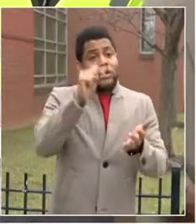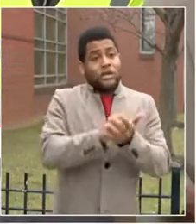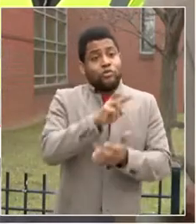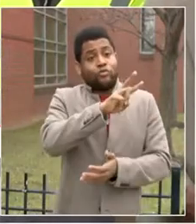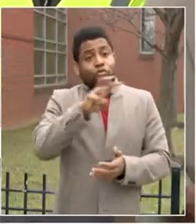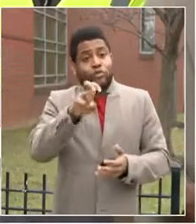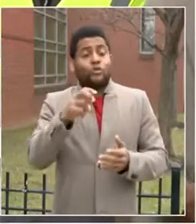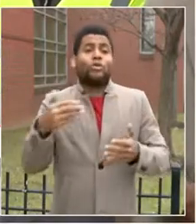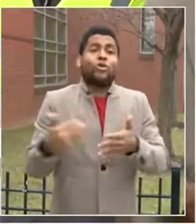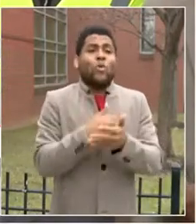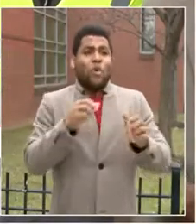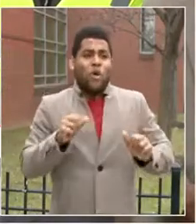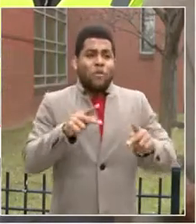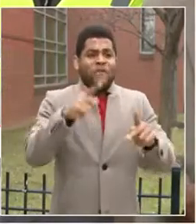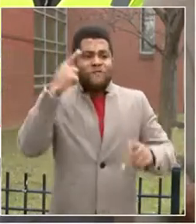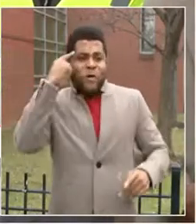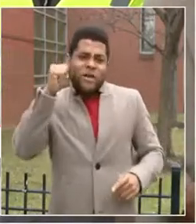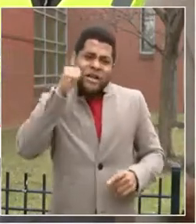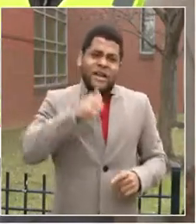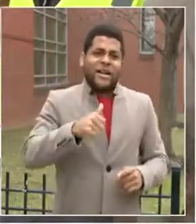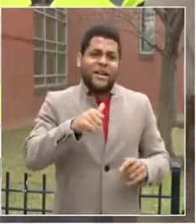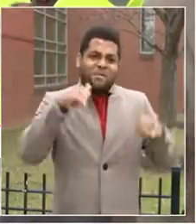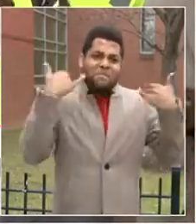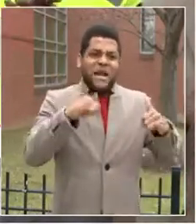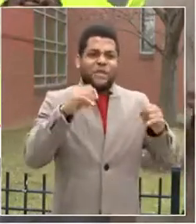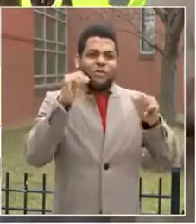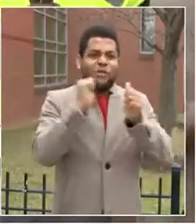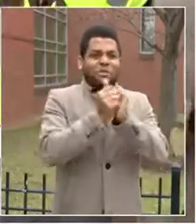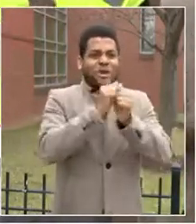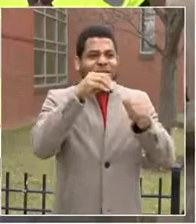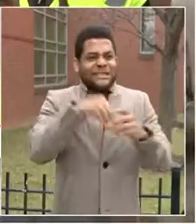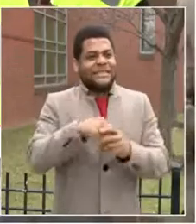to play sports in D.C.